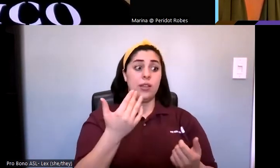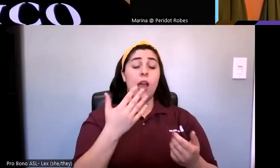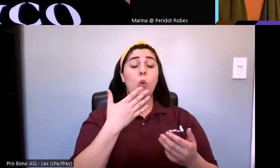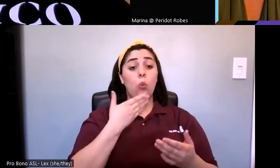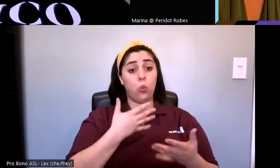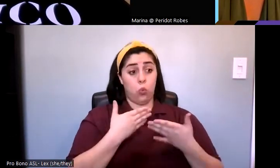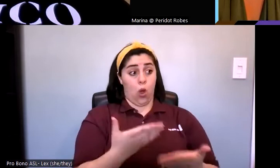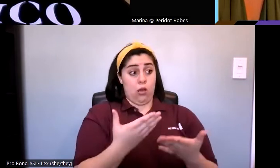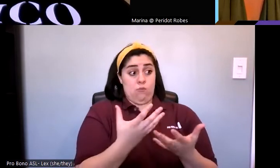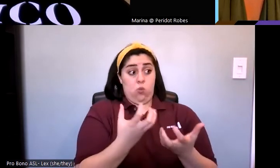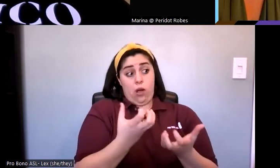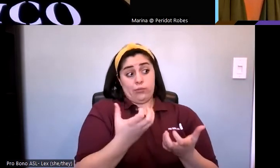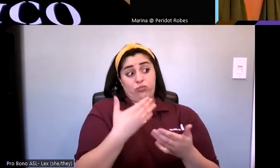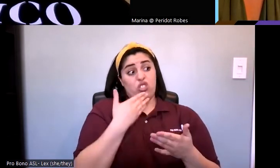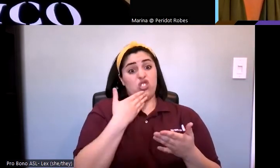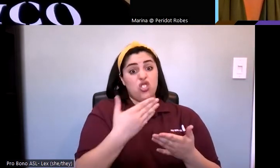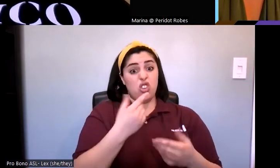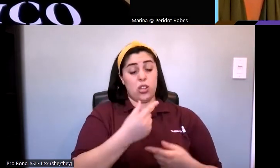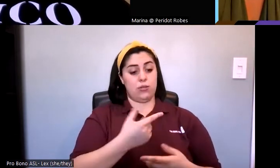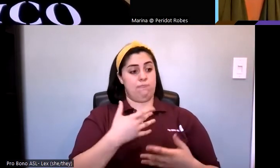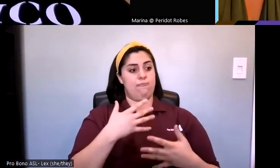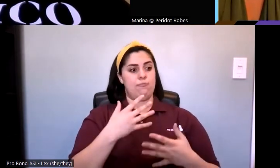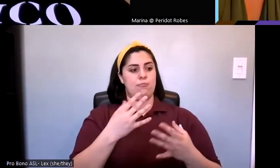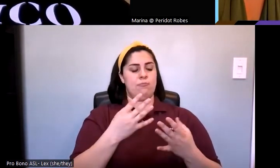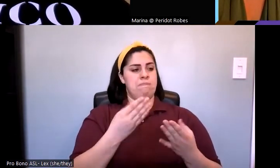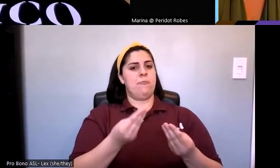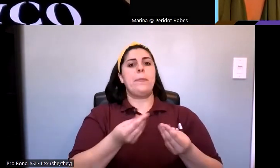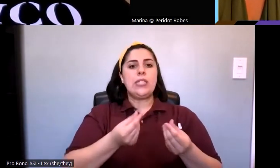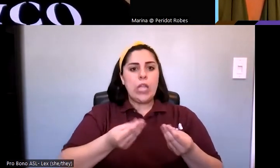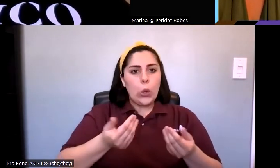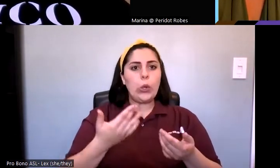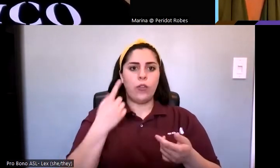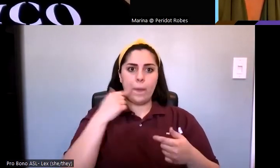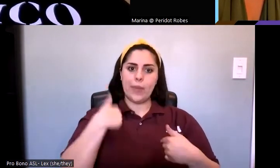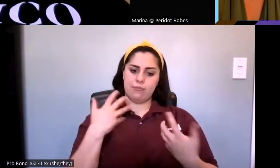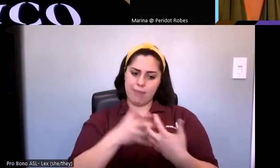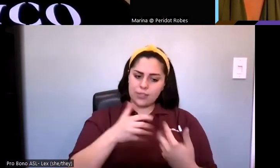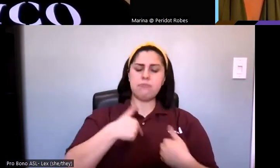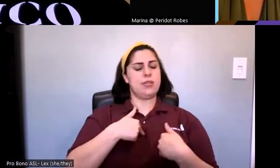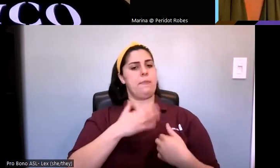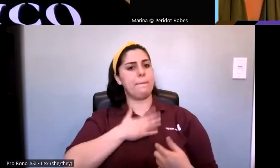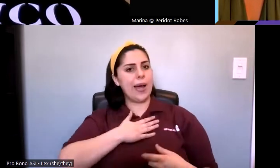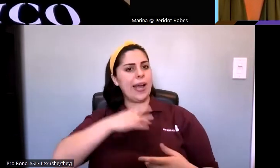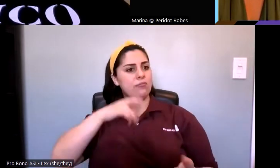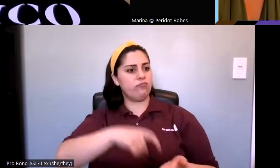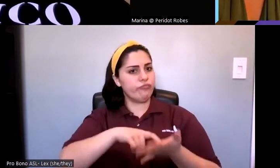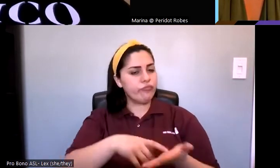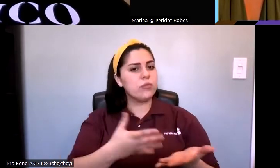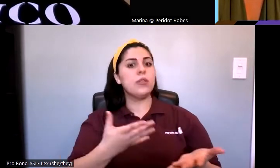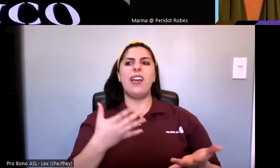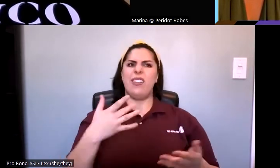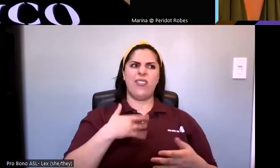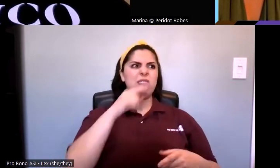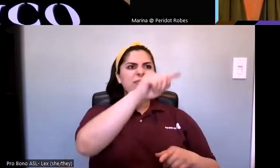I could afford is something I felt was worth it for my needs. And I feel like a lot of people have agreed with me, where we